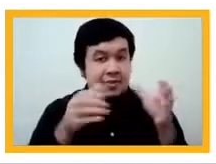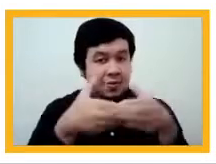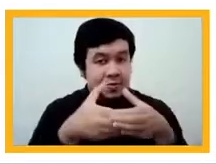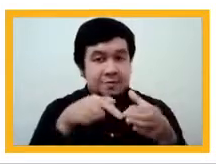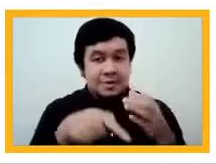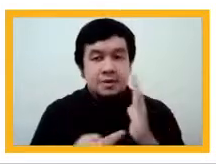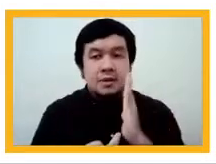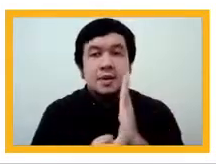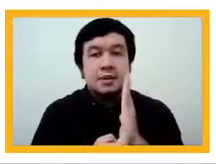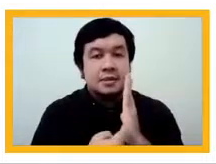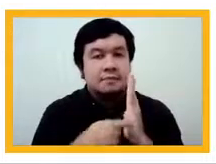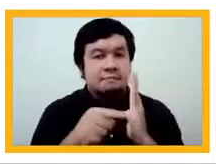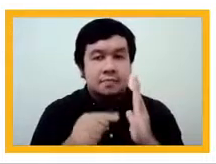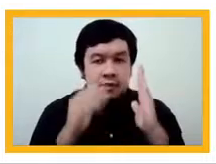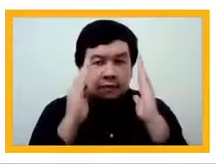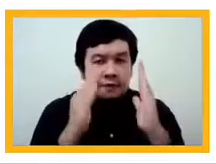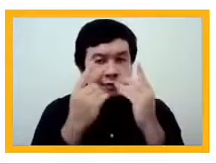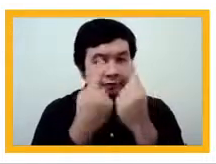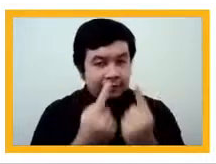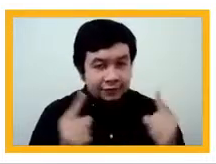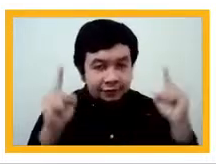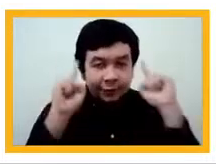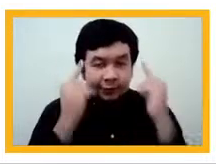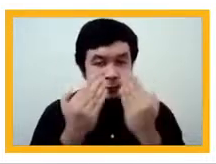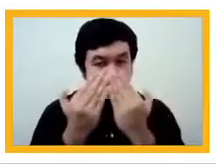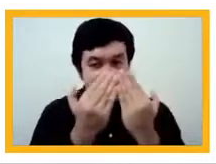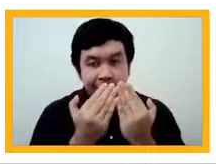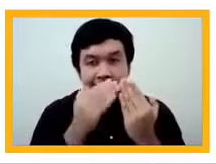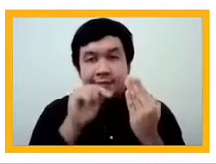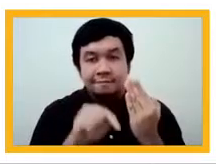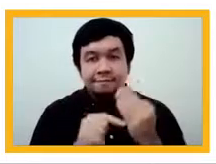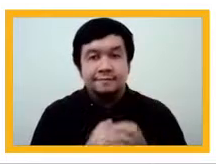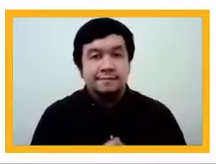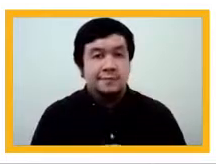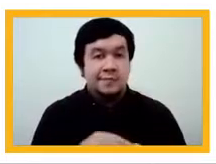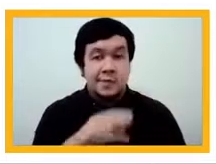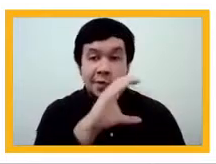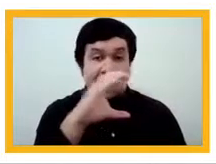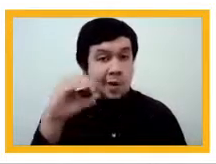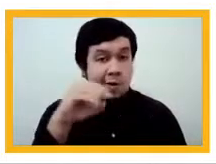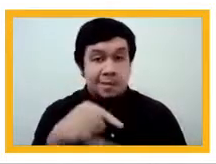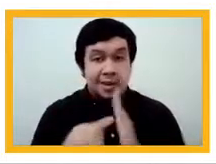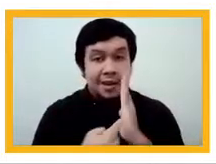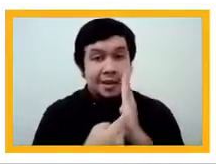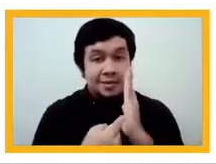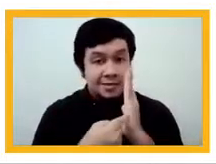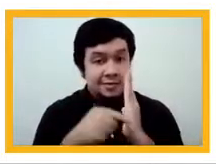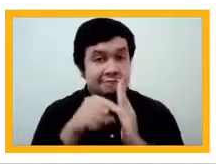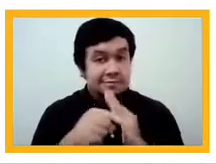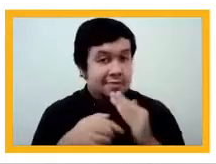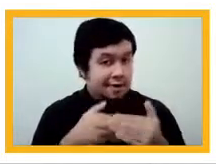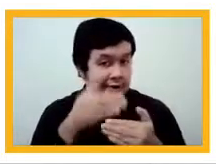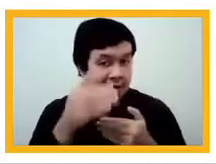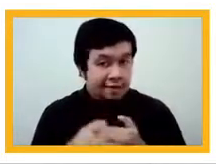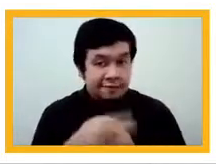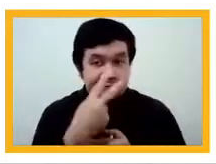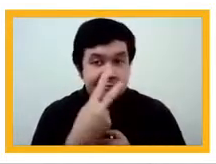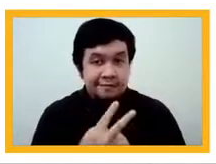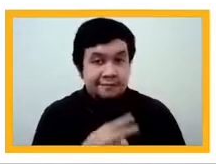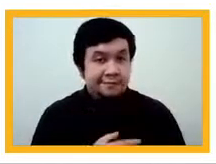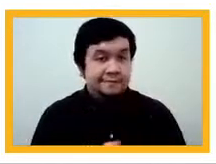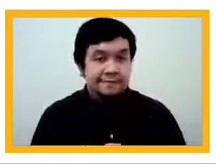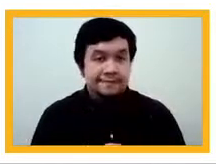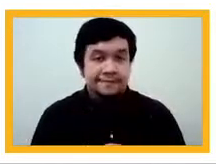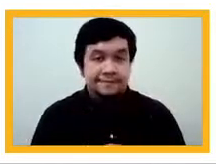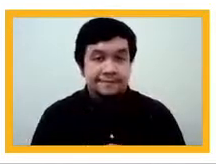especially also working with industries. And then we will hear from Ibu Paulina Pannen. She's the chairperson of the Indonesia